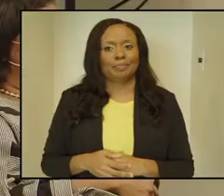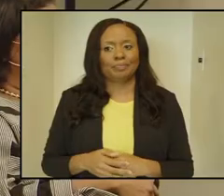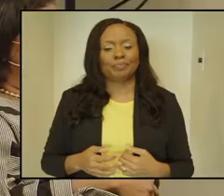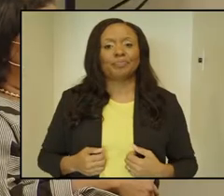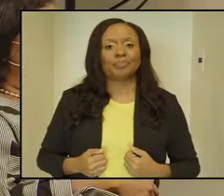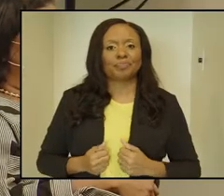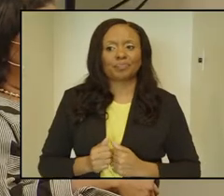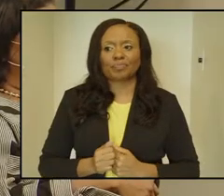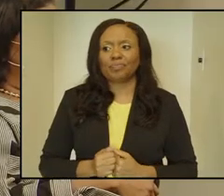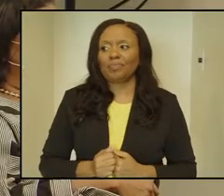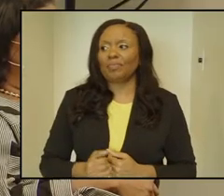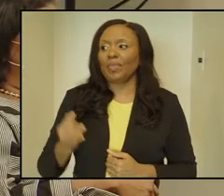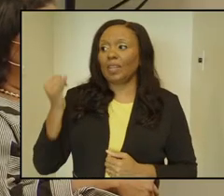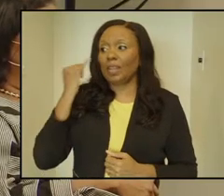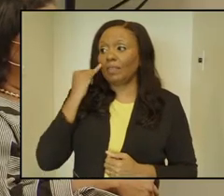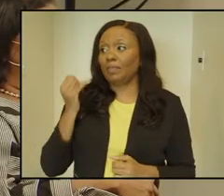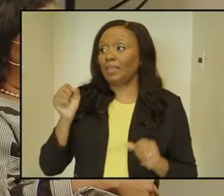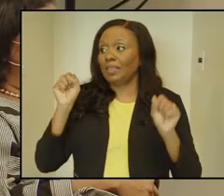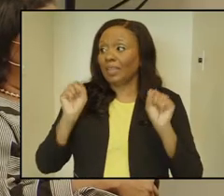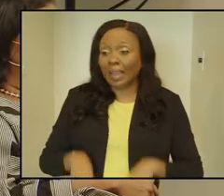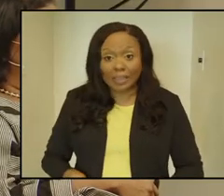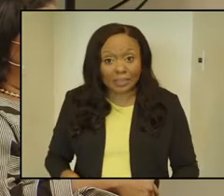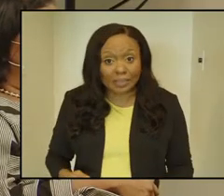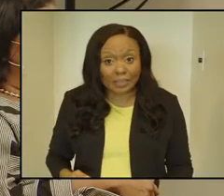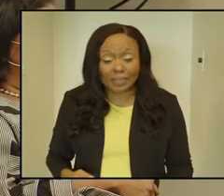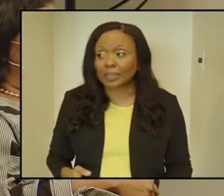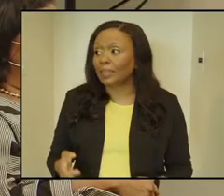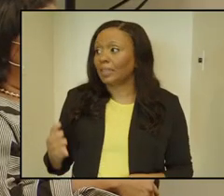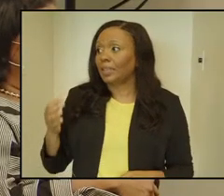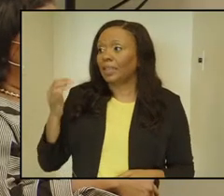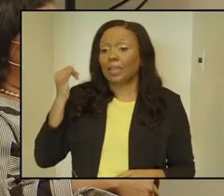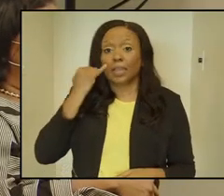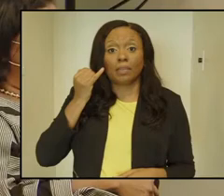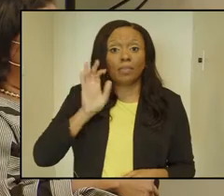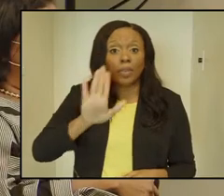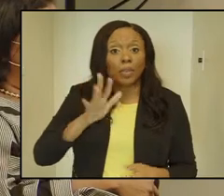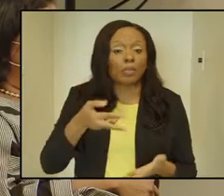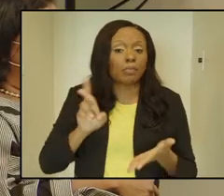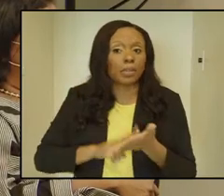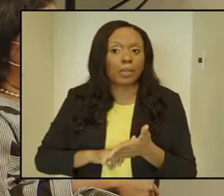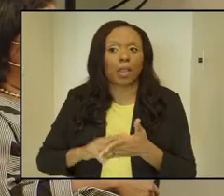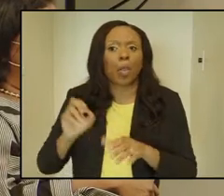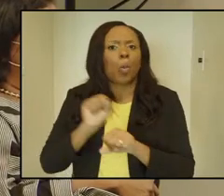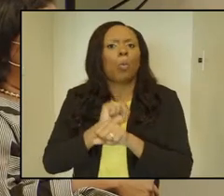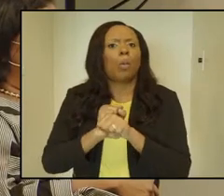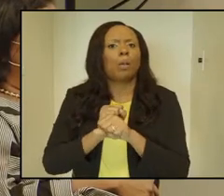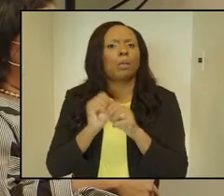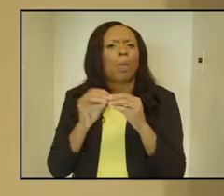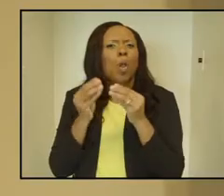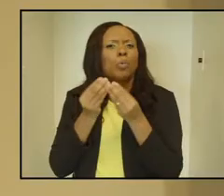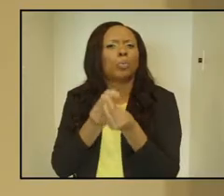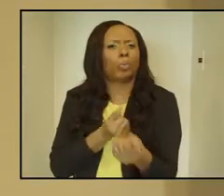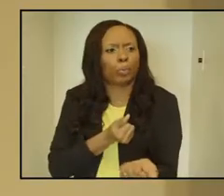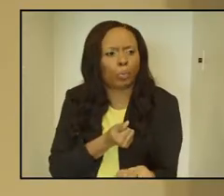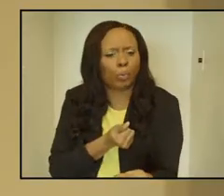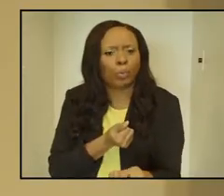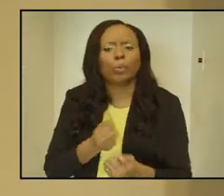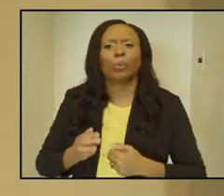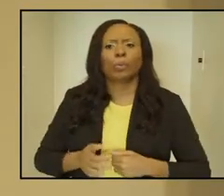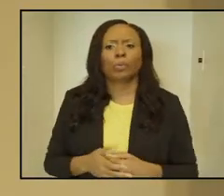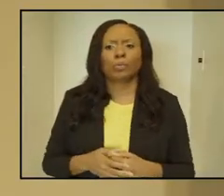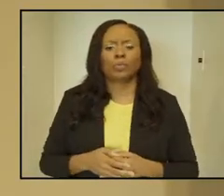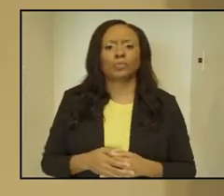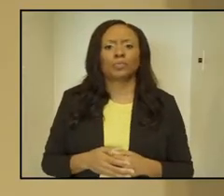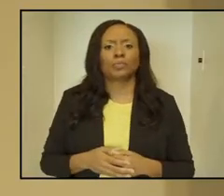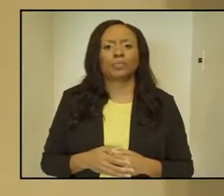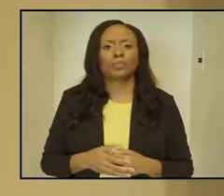can do that, Tamisha, and if you can get your registry working in a seamless way as one, and if we can start to